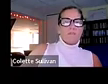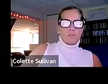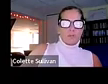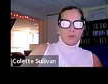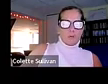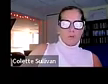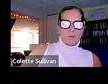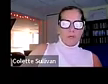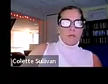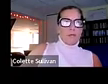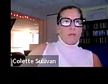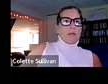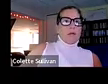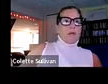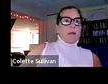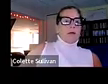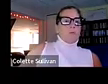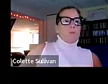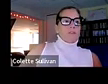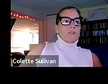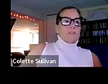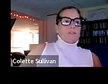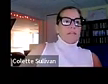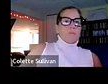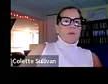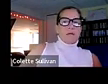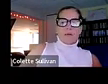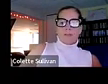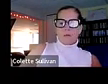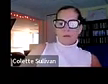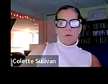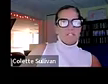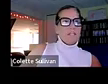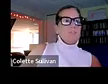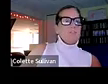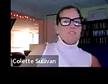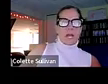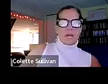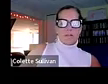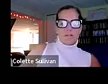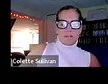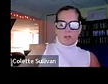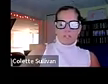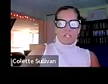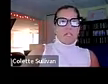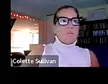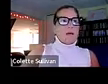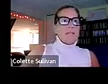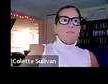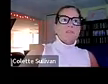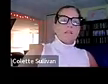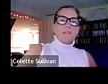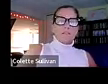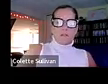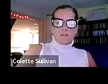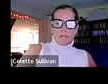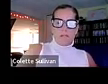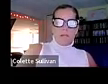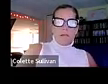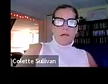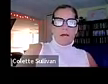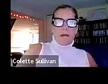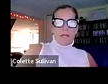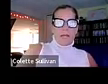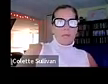that makes sense for you. This is the team. Somebody put teams in chat, and this is our team. My name is Colette